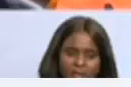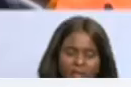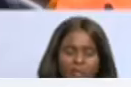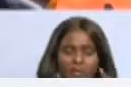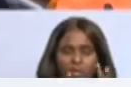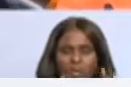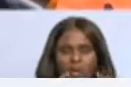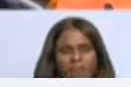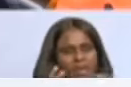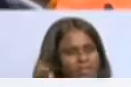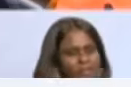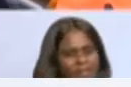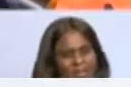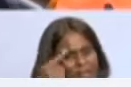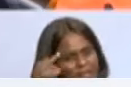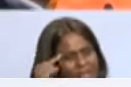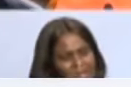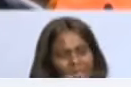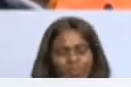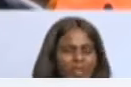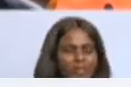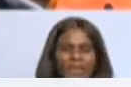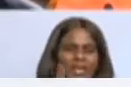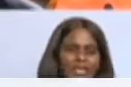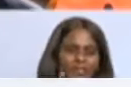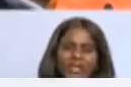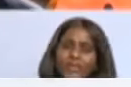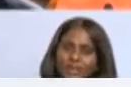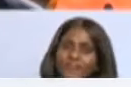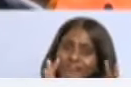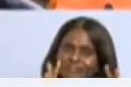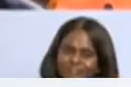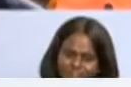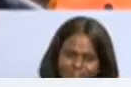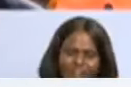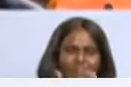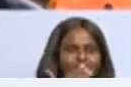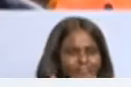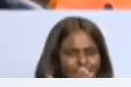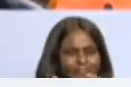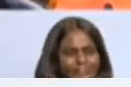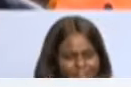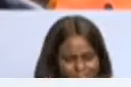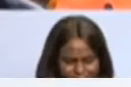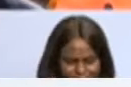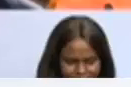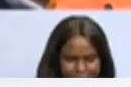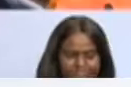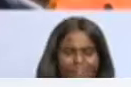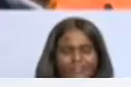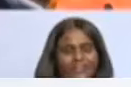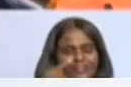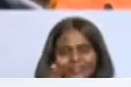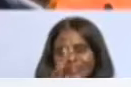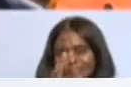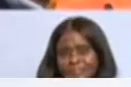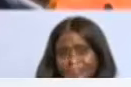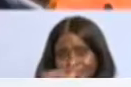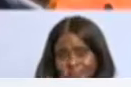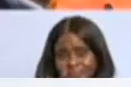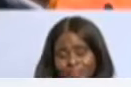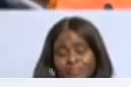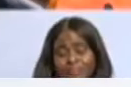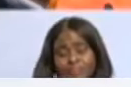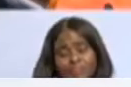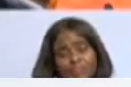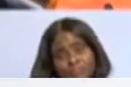thought would not work is working now, and working very well. We're very proud of this, Madam Speaker. Off the national